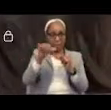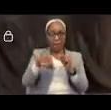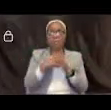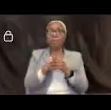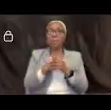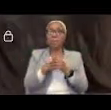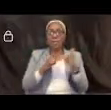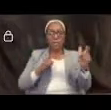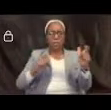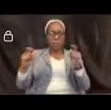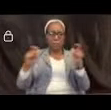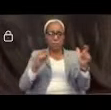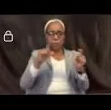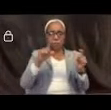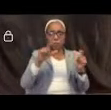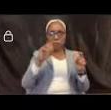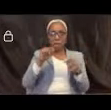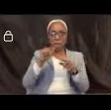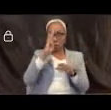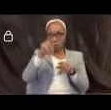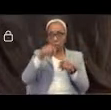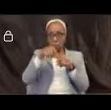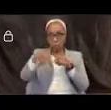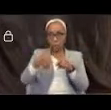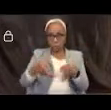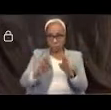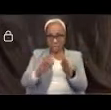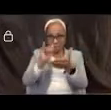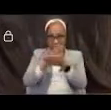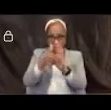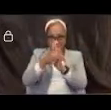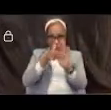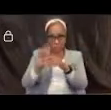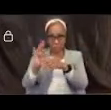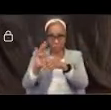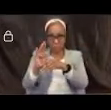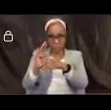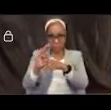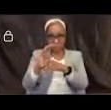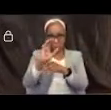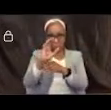That huge lot directly across the street is zone commercial C2. Yes.